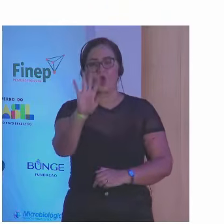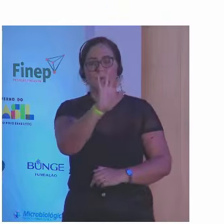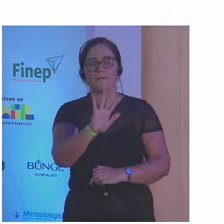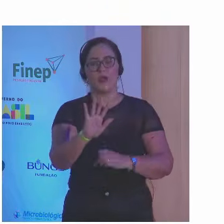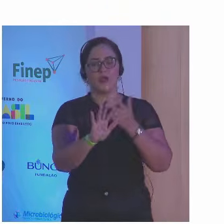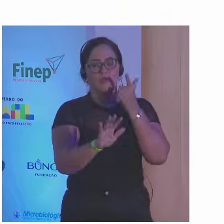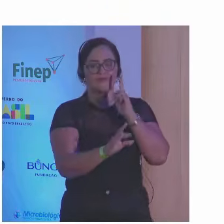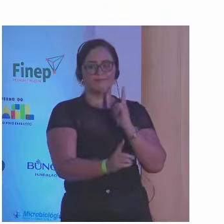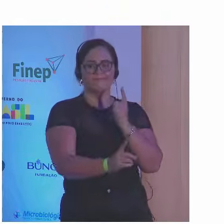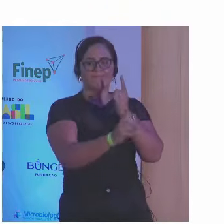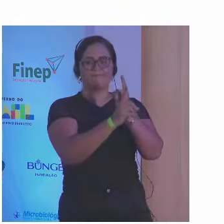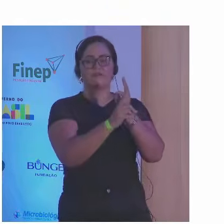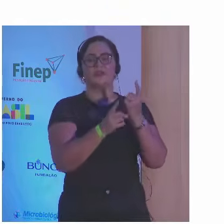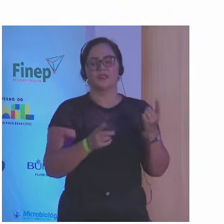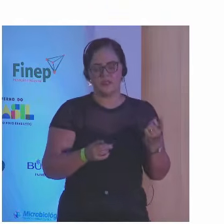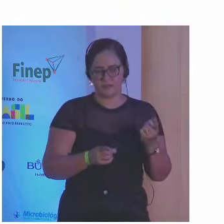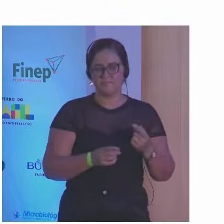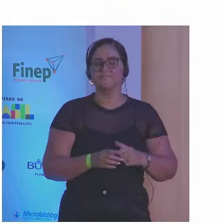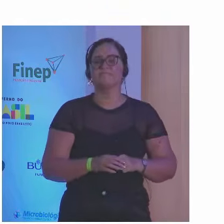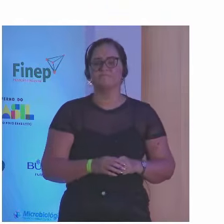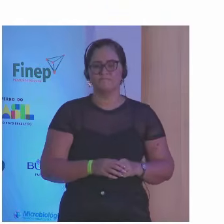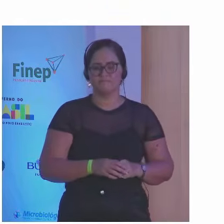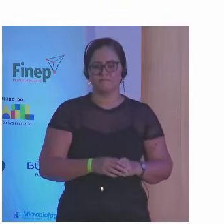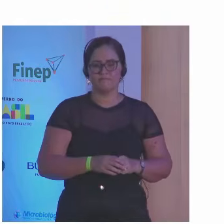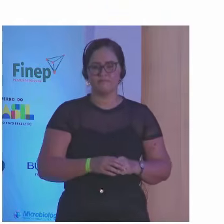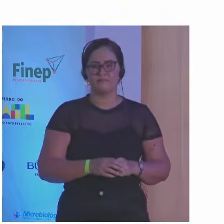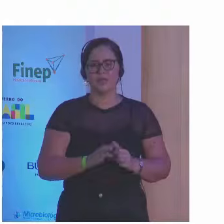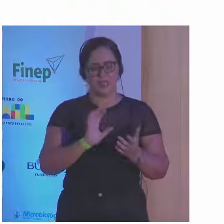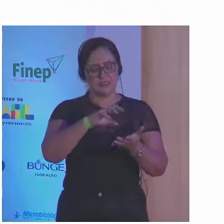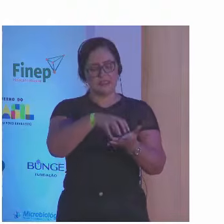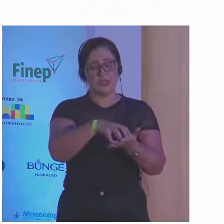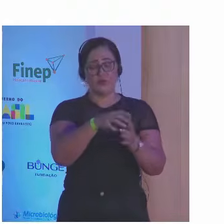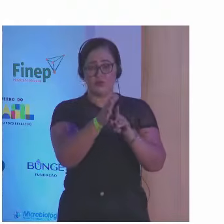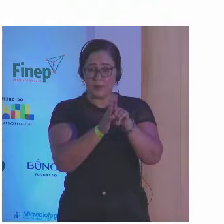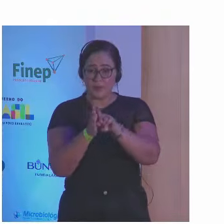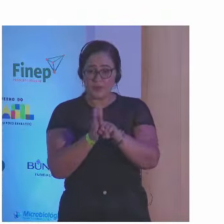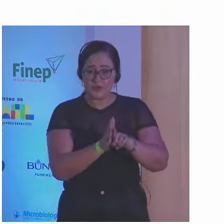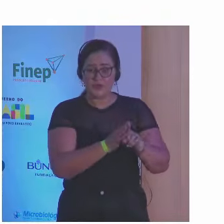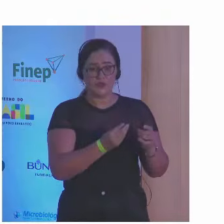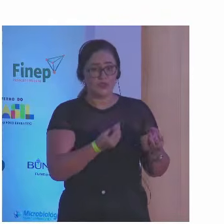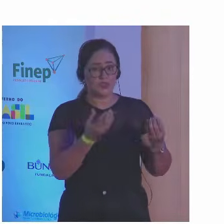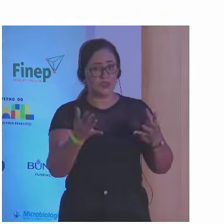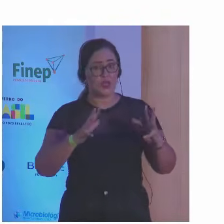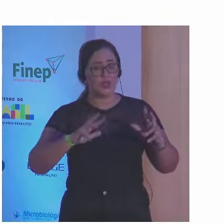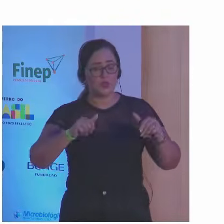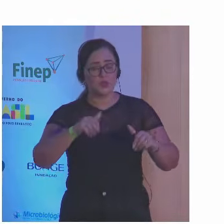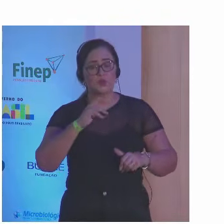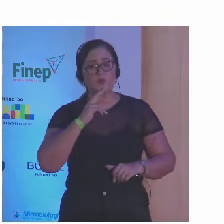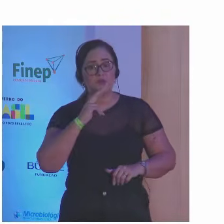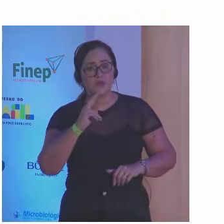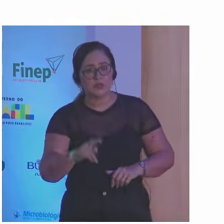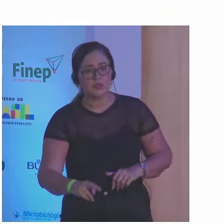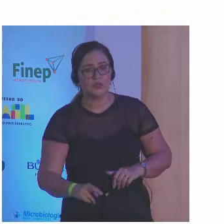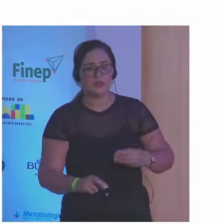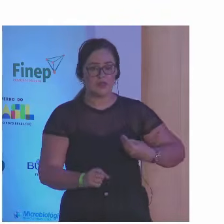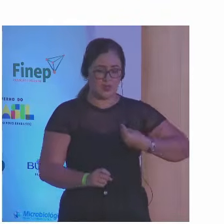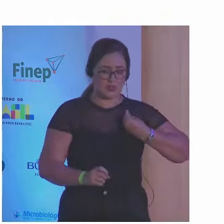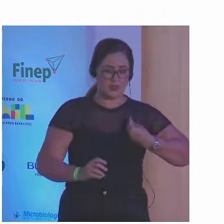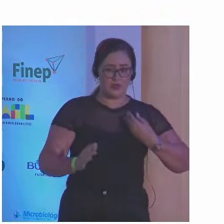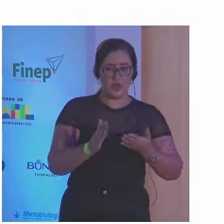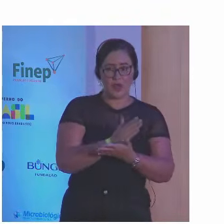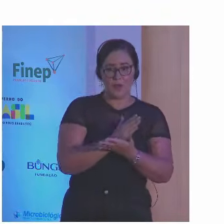center, so they are delivering the forecast, preparing them. 120 persons working there, mainly scientists, but